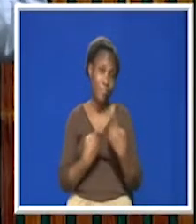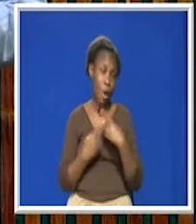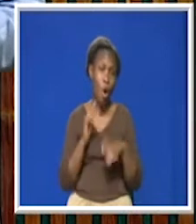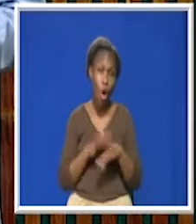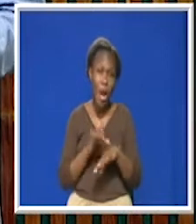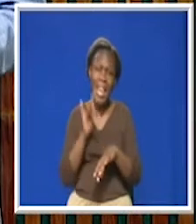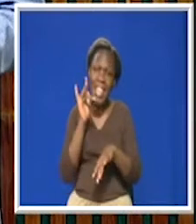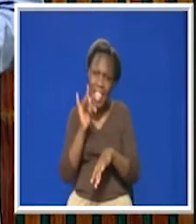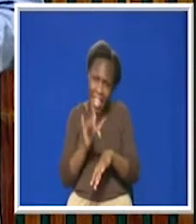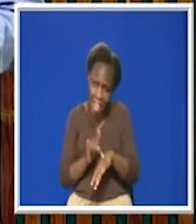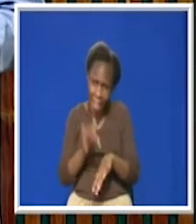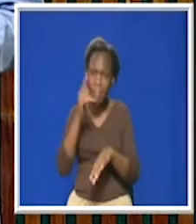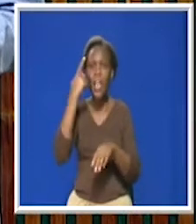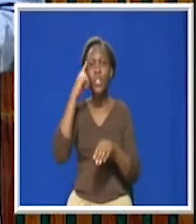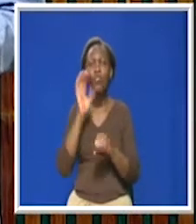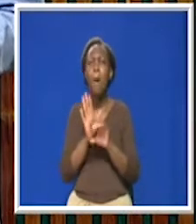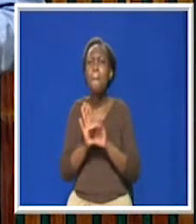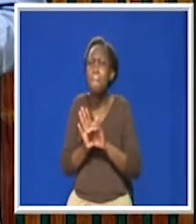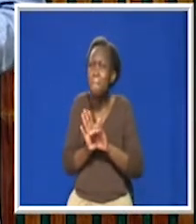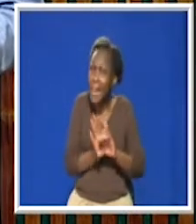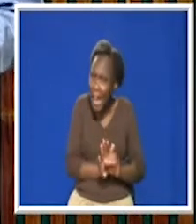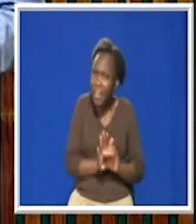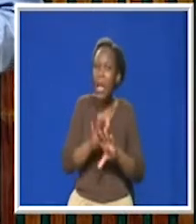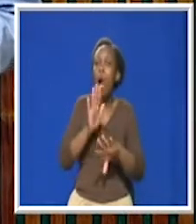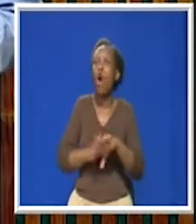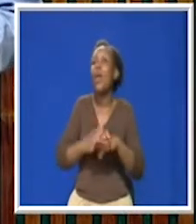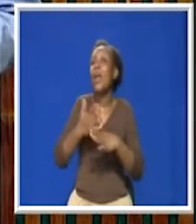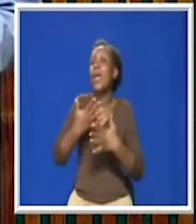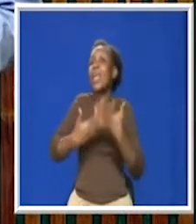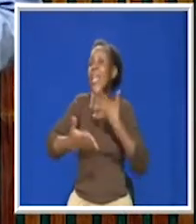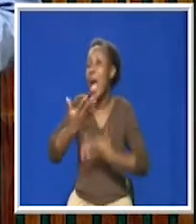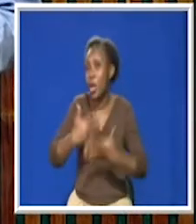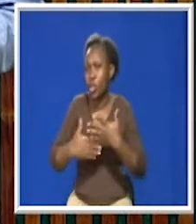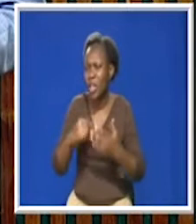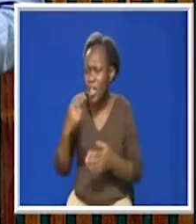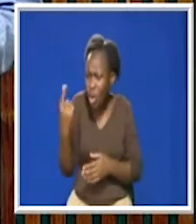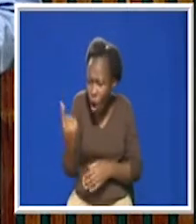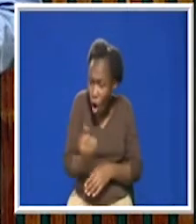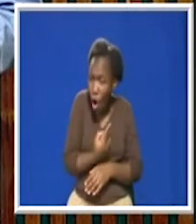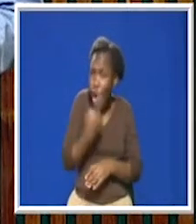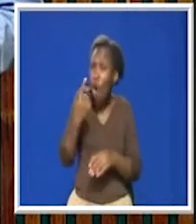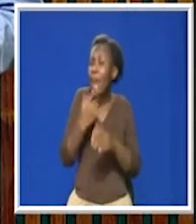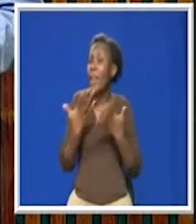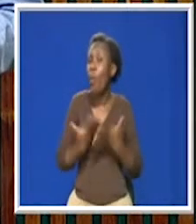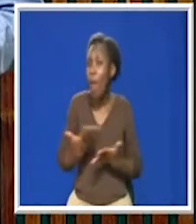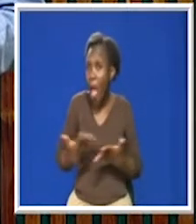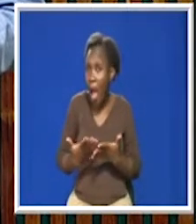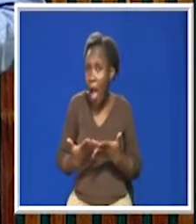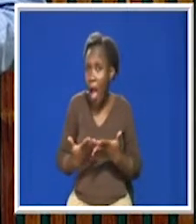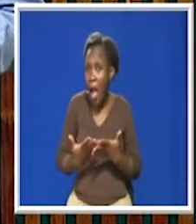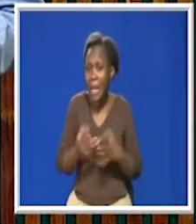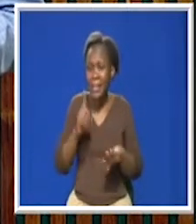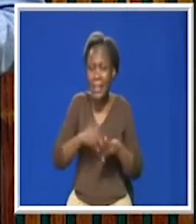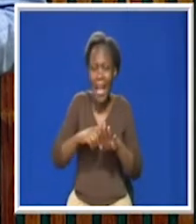effect of pressure on the rate of reaction, this only applies if the